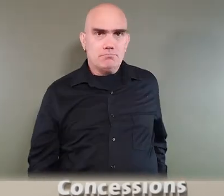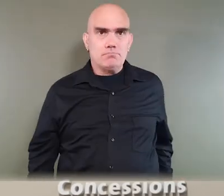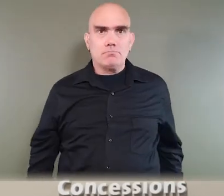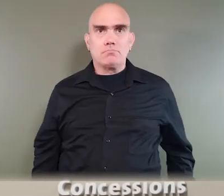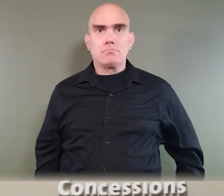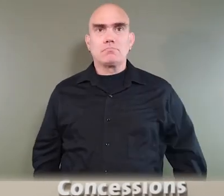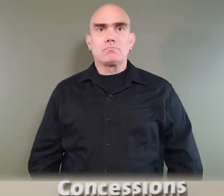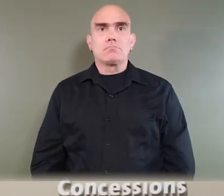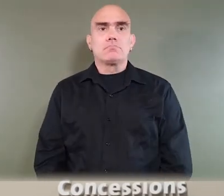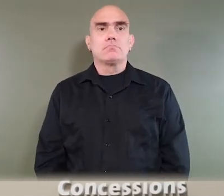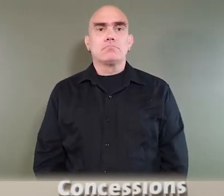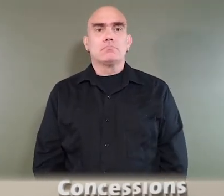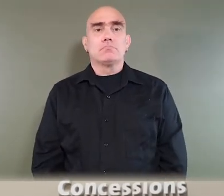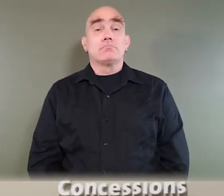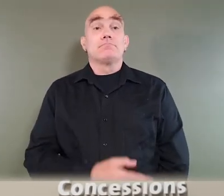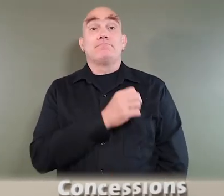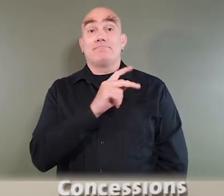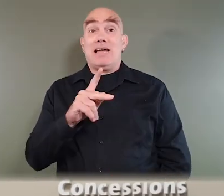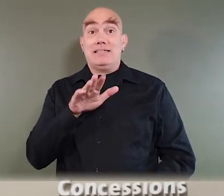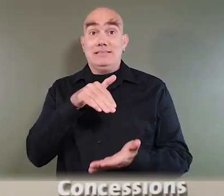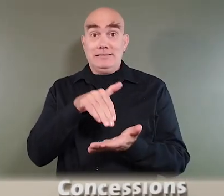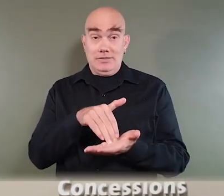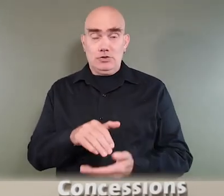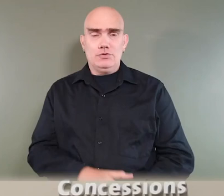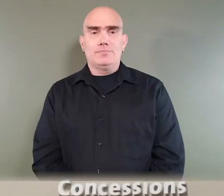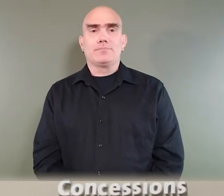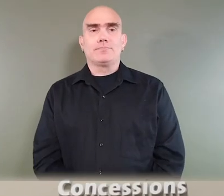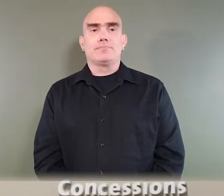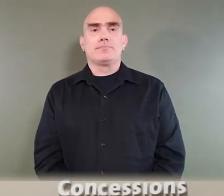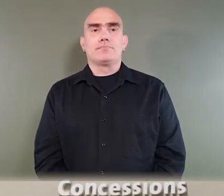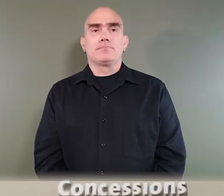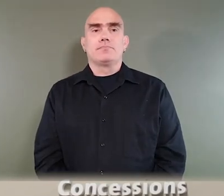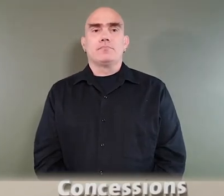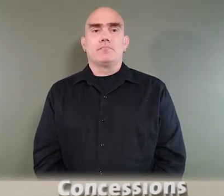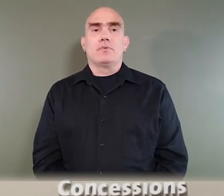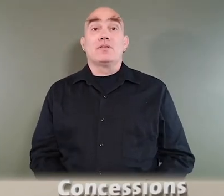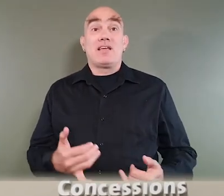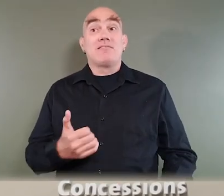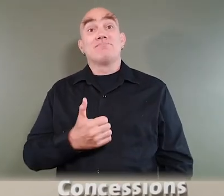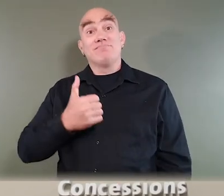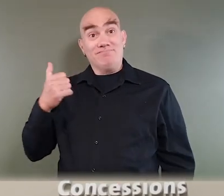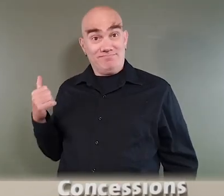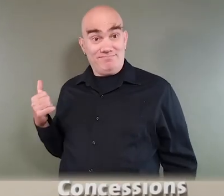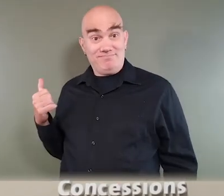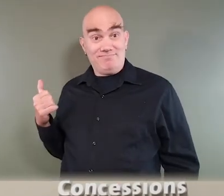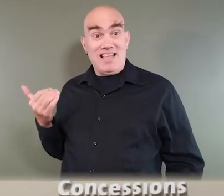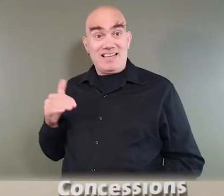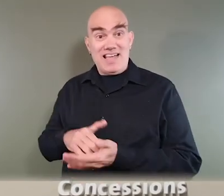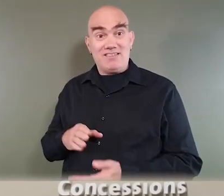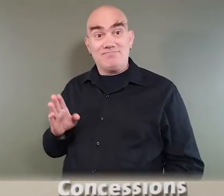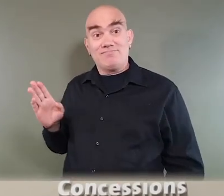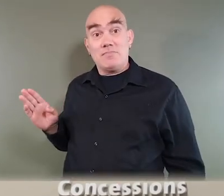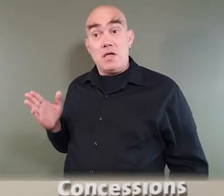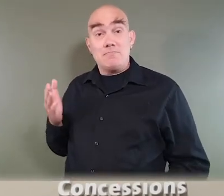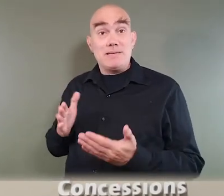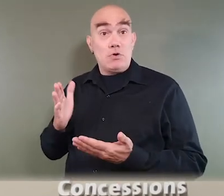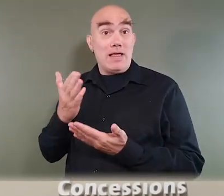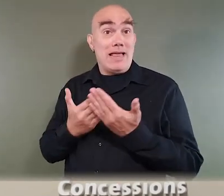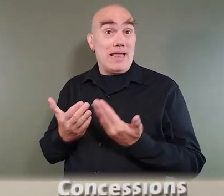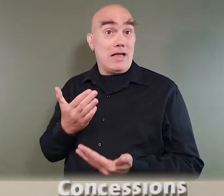And come back to center. Let's go back. Roll that shoulder back. Maybe the hand goes with and comes to the side of the